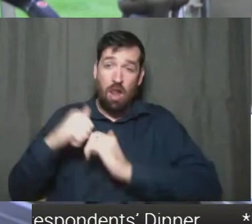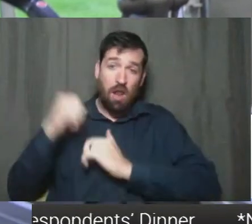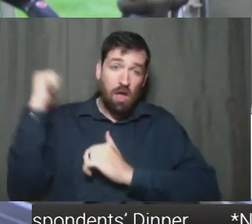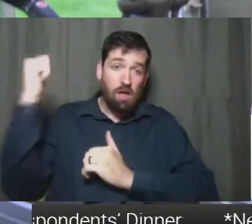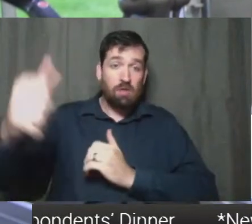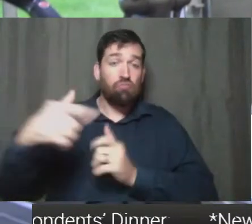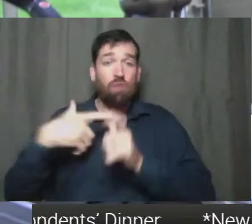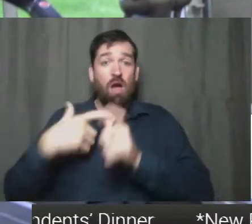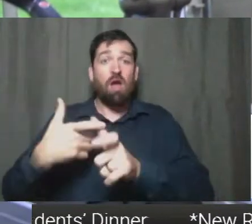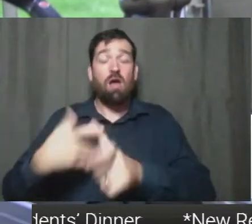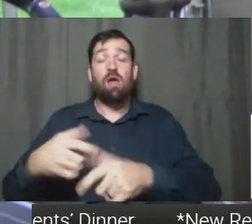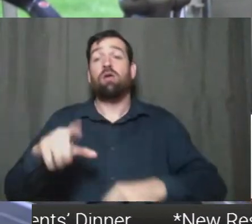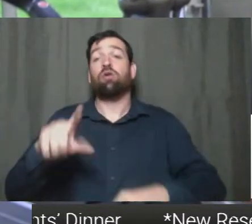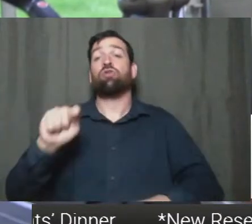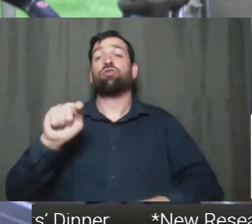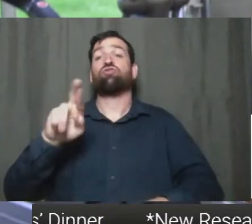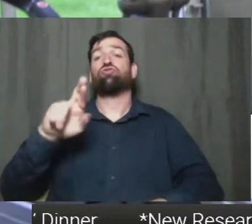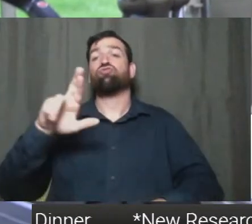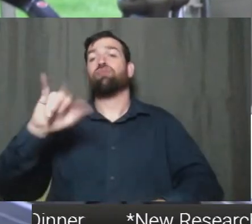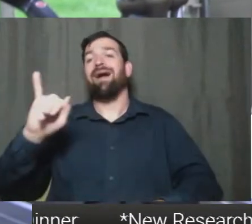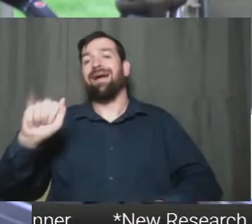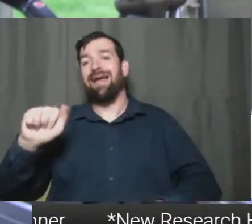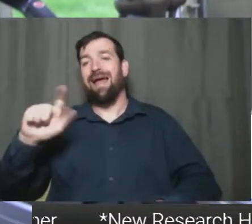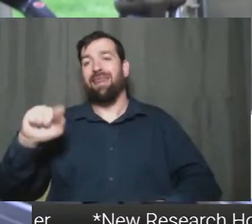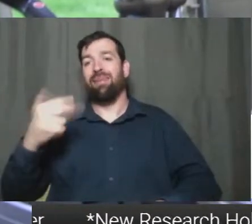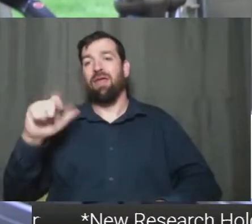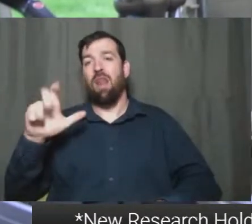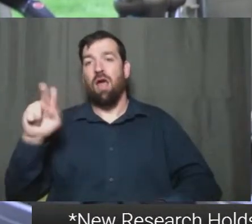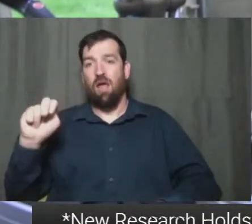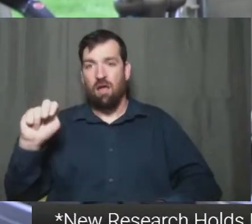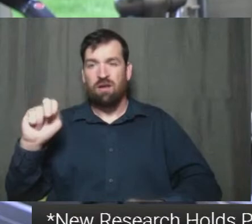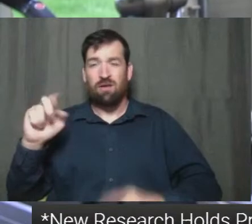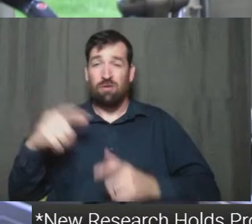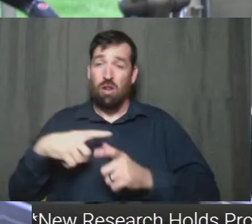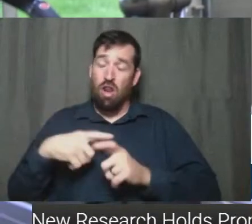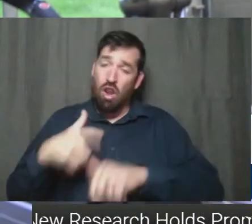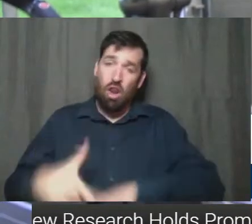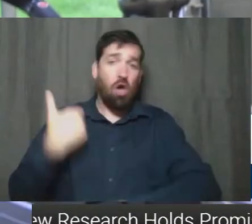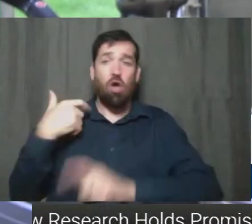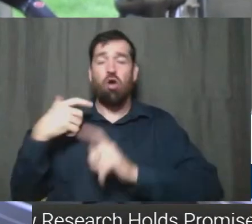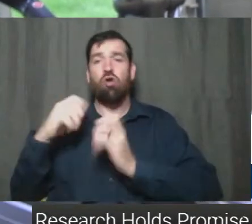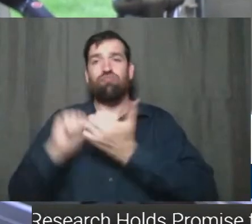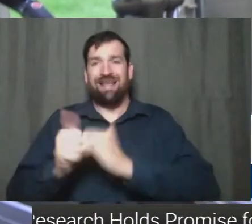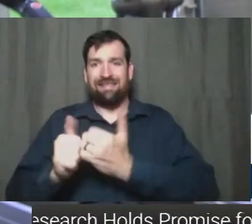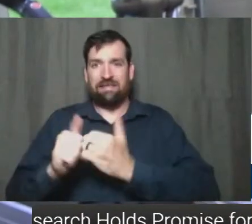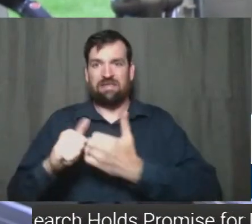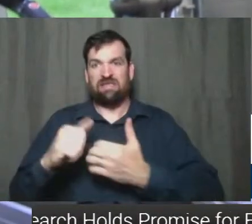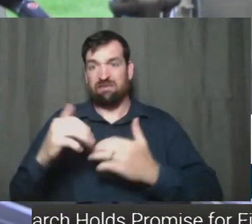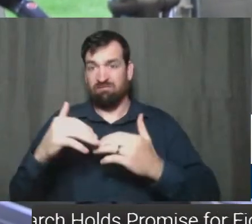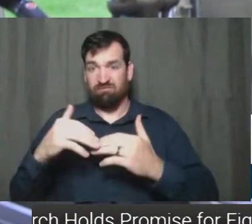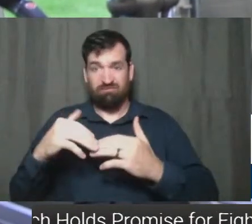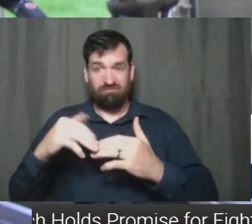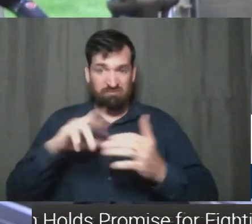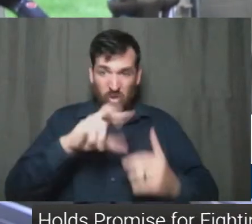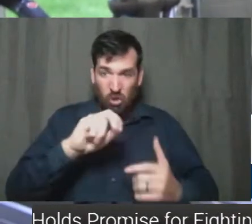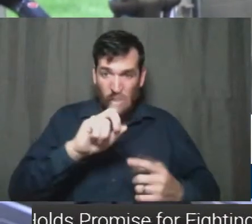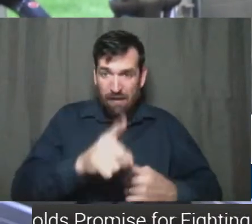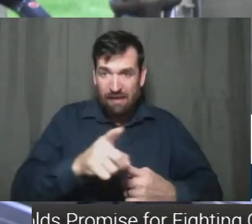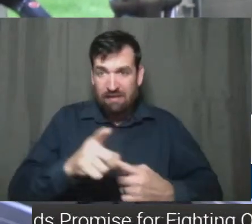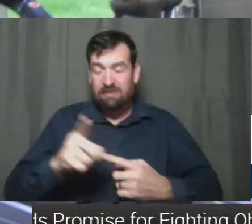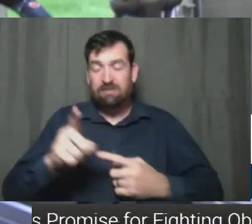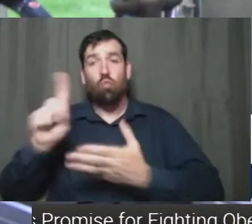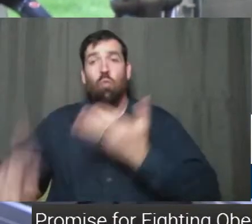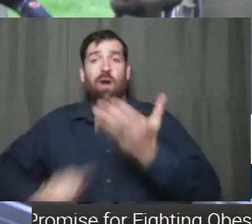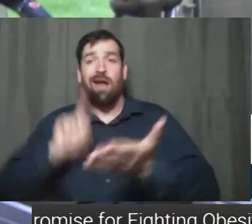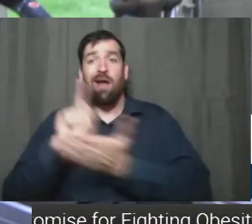triathlons, long races where they're strenuously stressing their body for about 30 minutes to an hour or more, it's